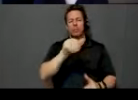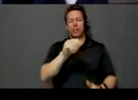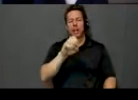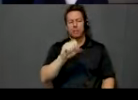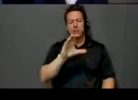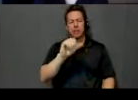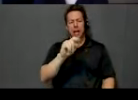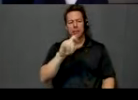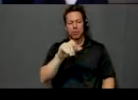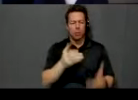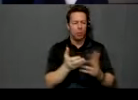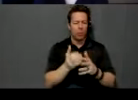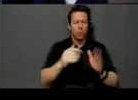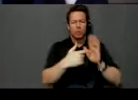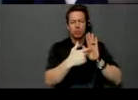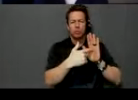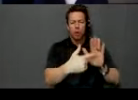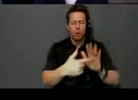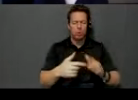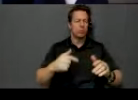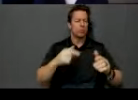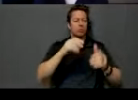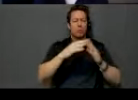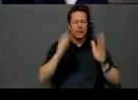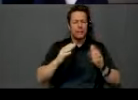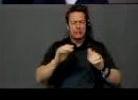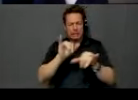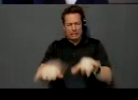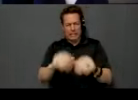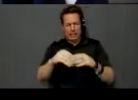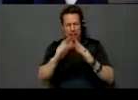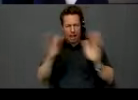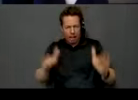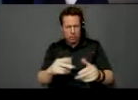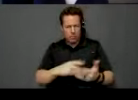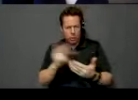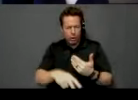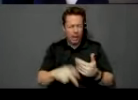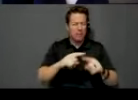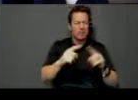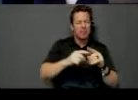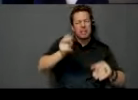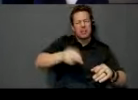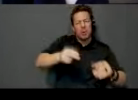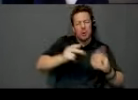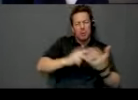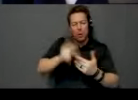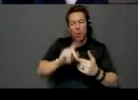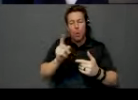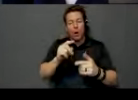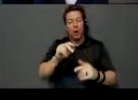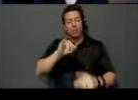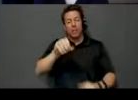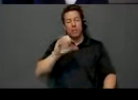community programs, research, residency programs, and conservation of the historic spaces where Castle lived and worked for over